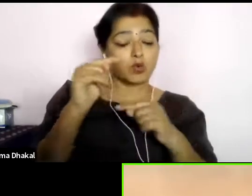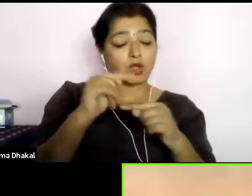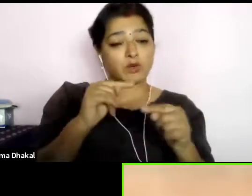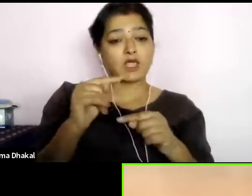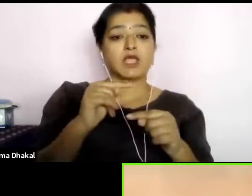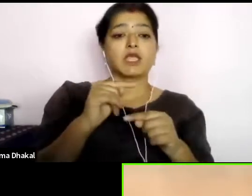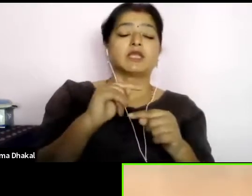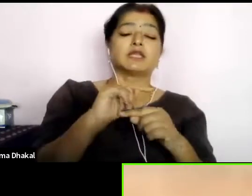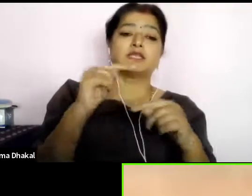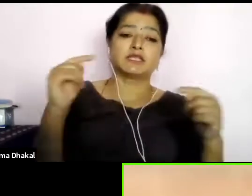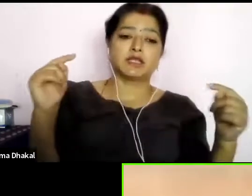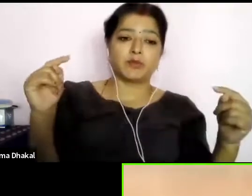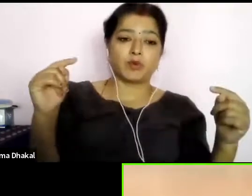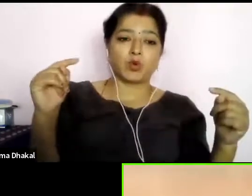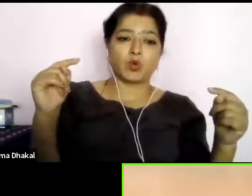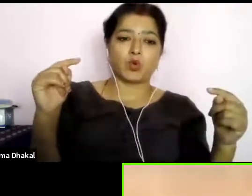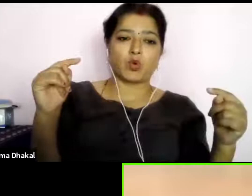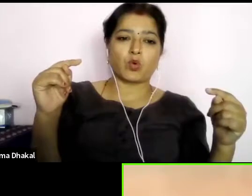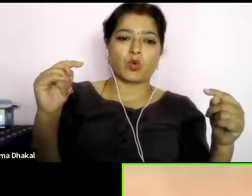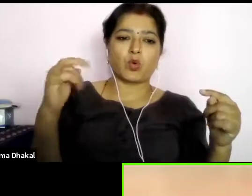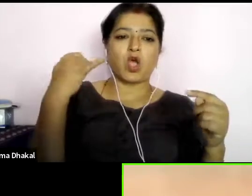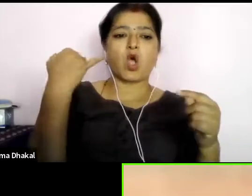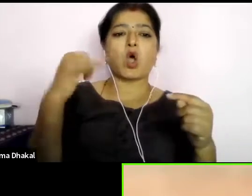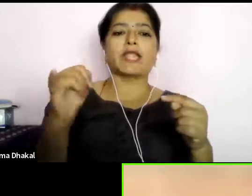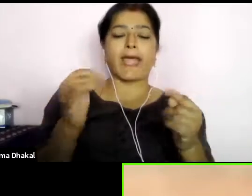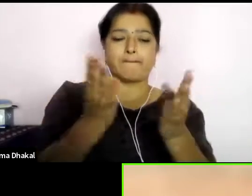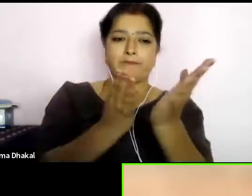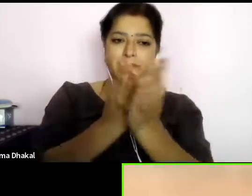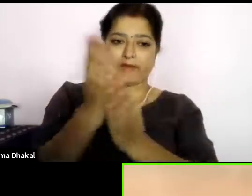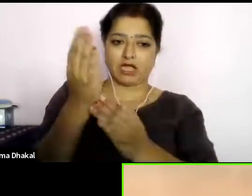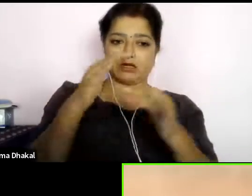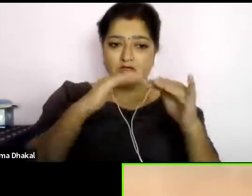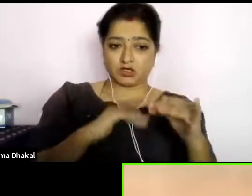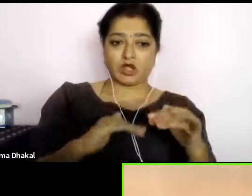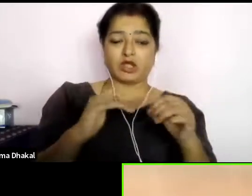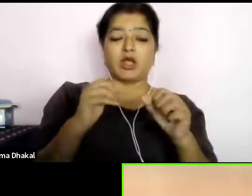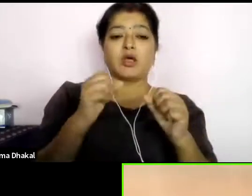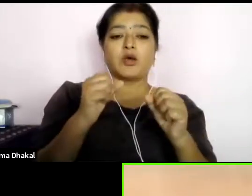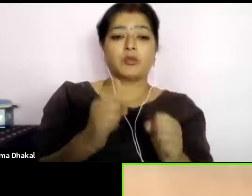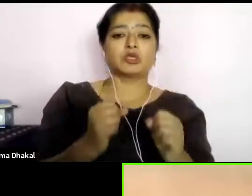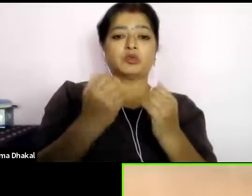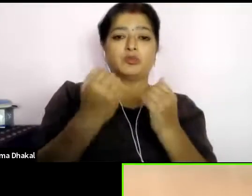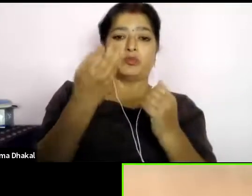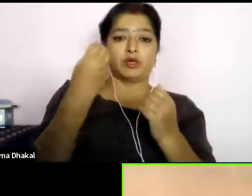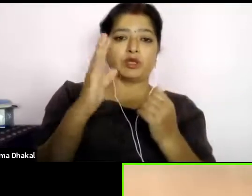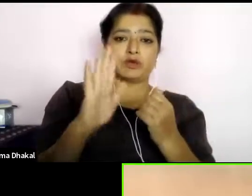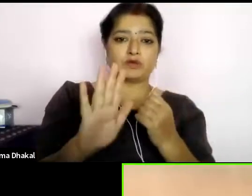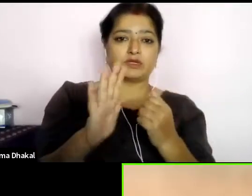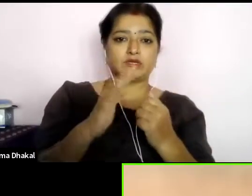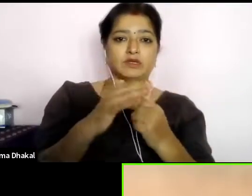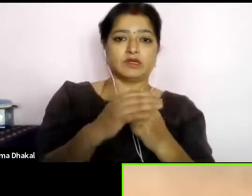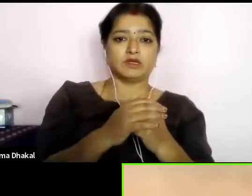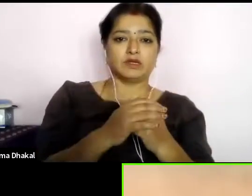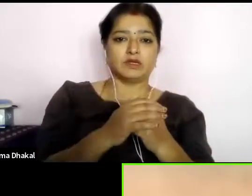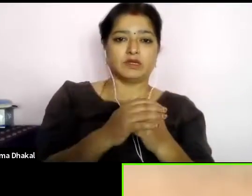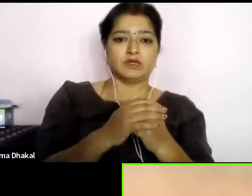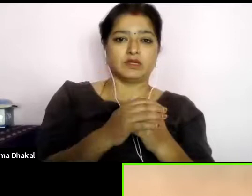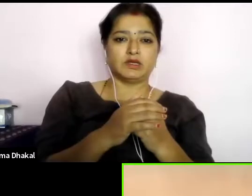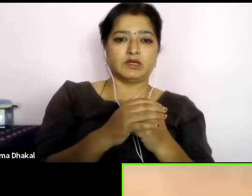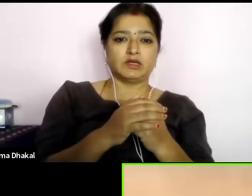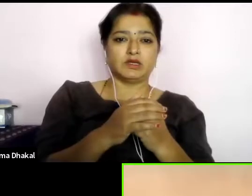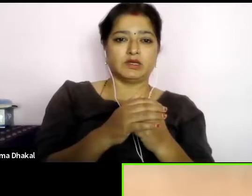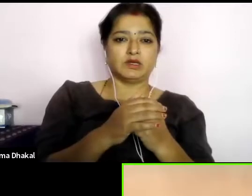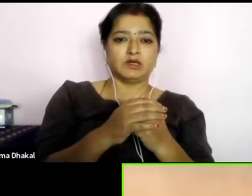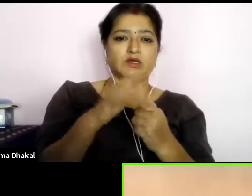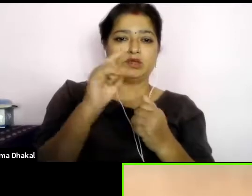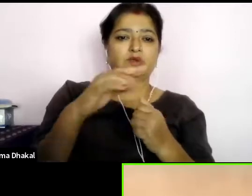directly related with their land, territories, and natural resources. So with all these evidences and data, I